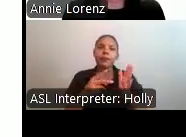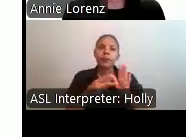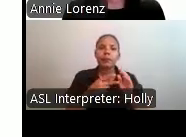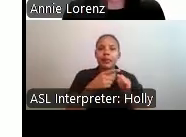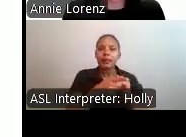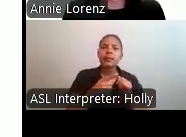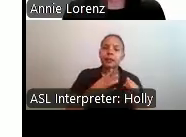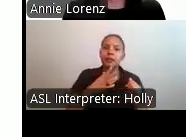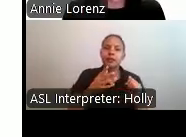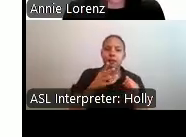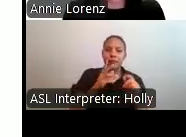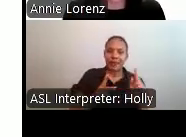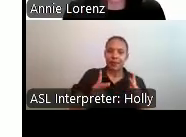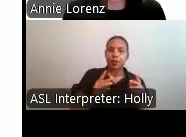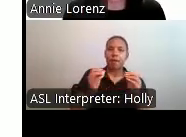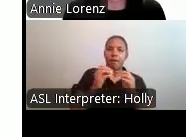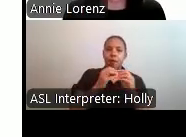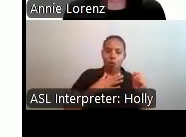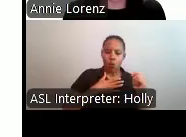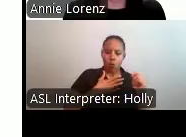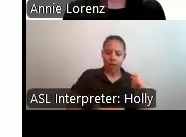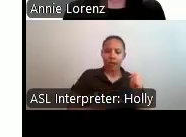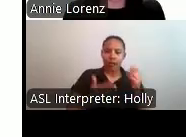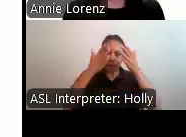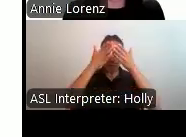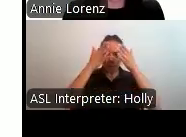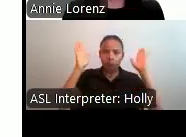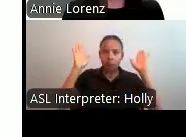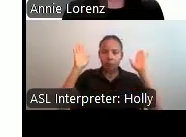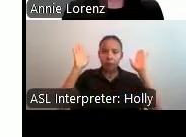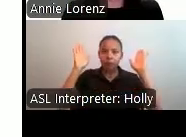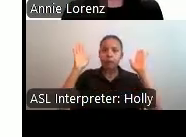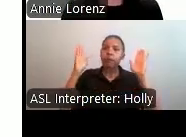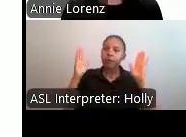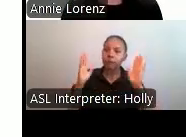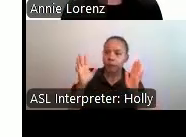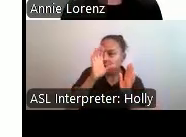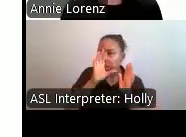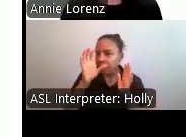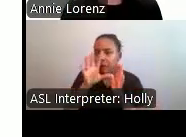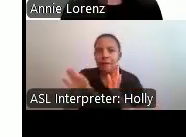both mental health and employment. Next slide.